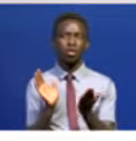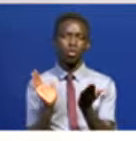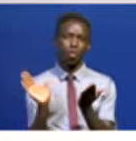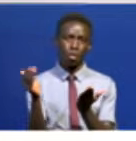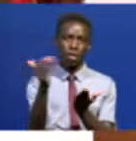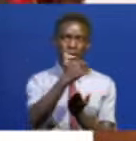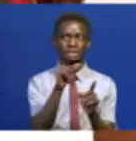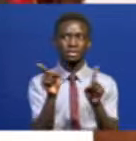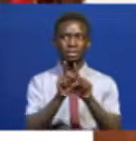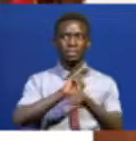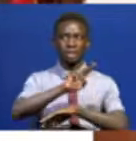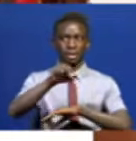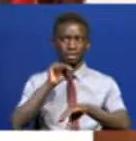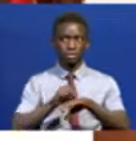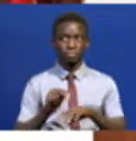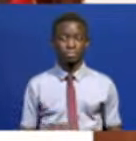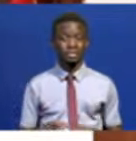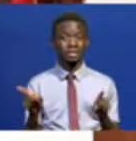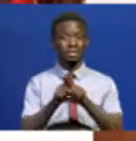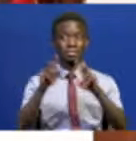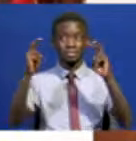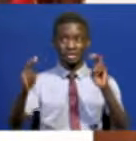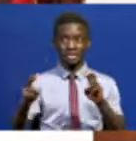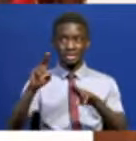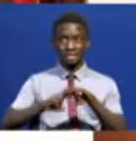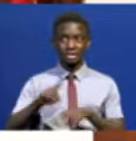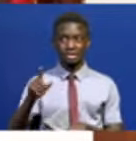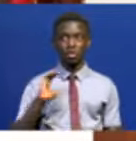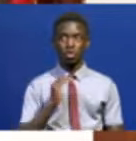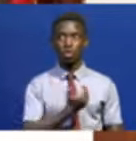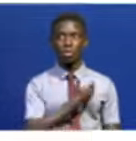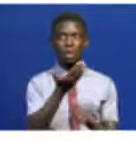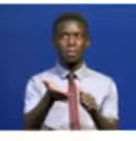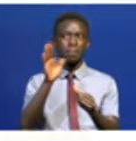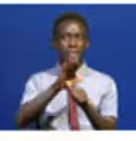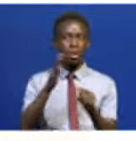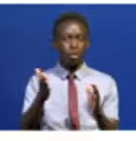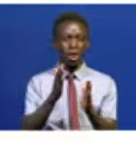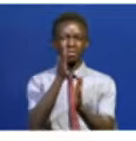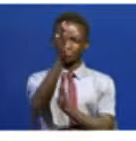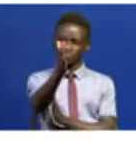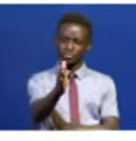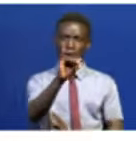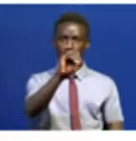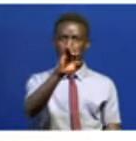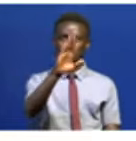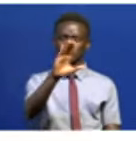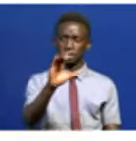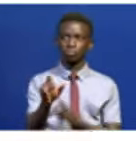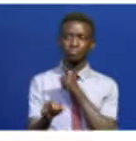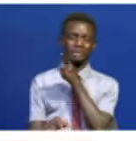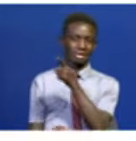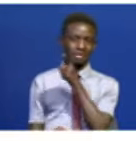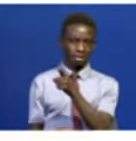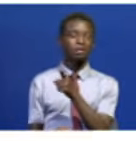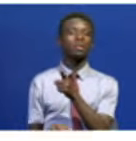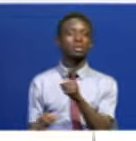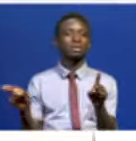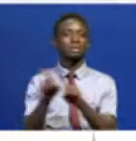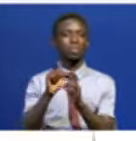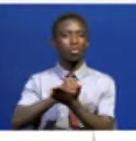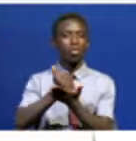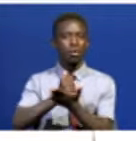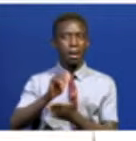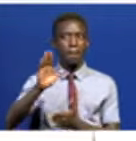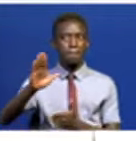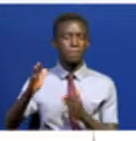nation. In its sittings, the committee will prioritize streamlining of the electoral body IEBC and auditing of the servers.